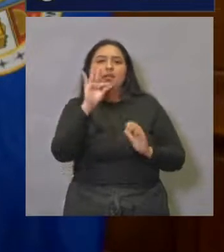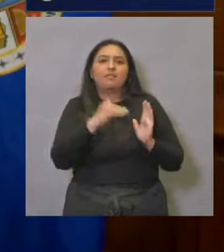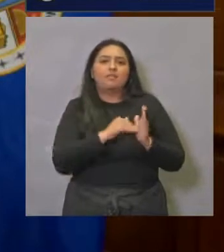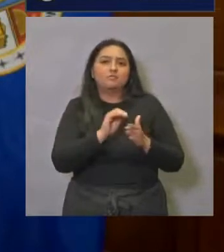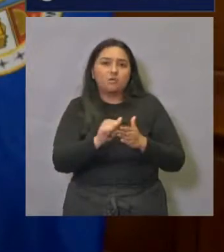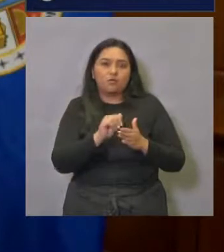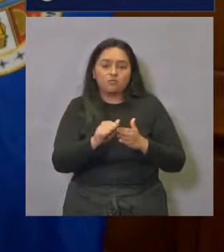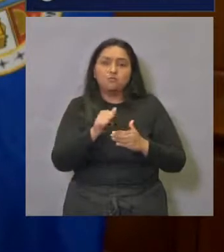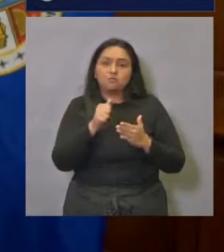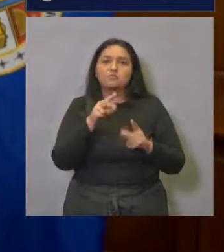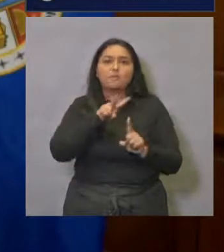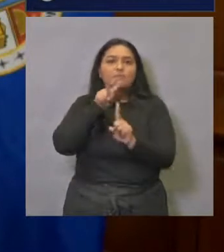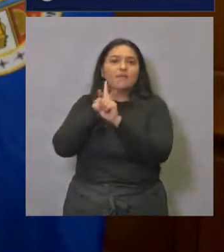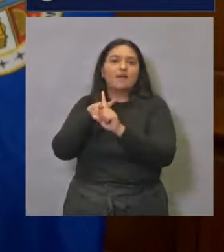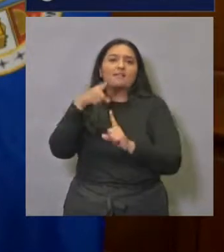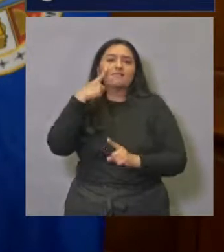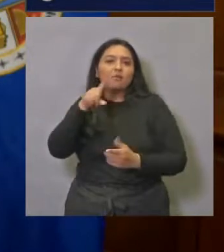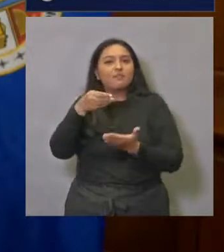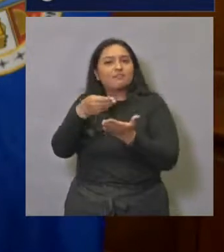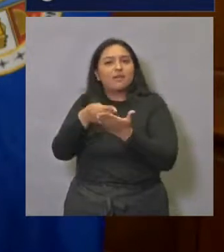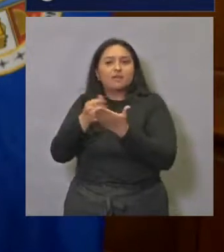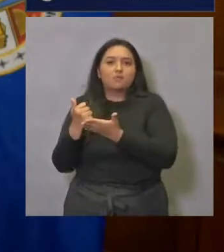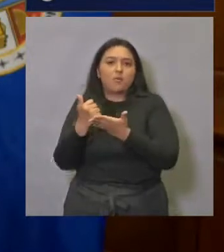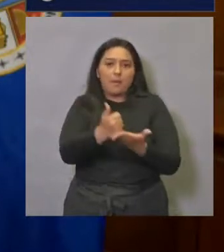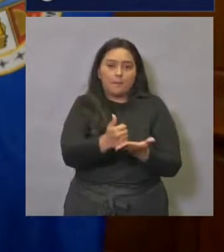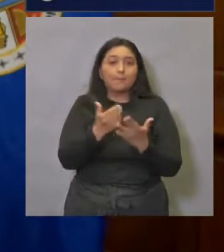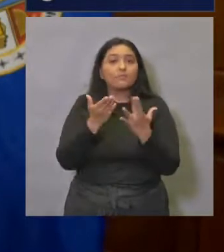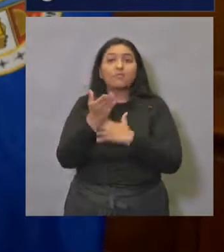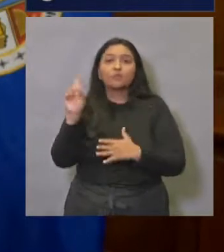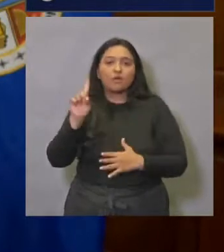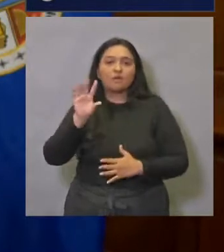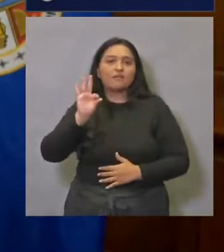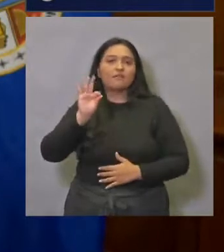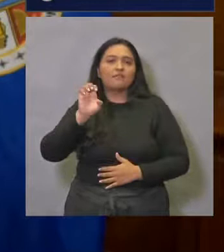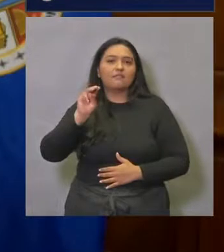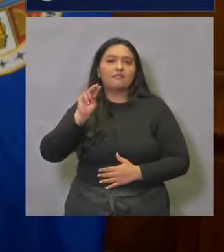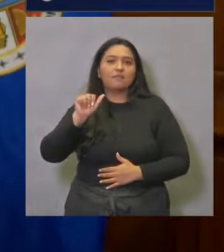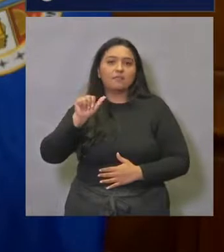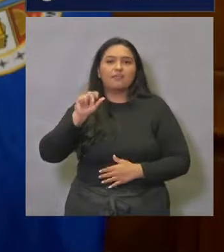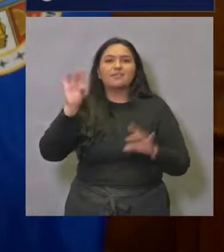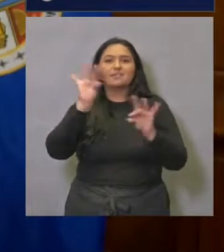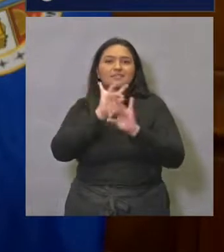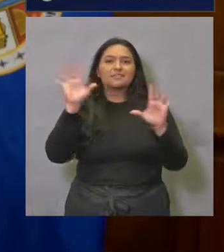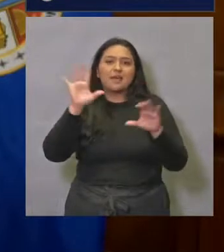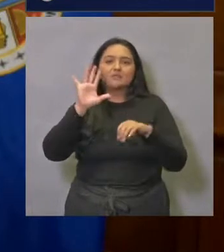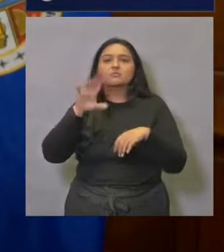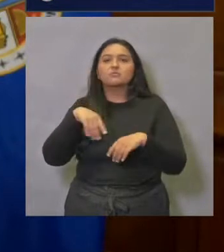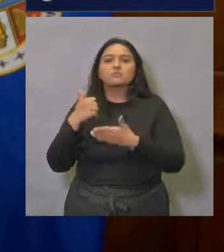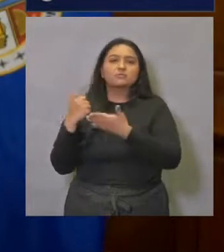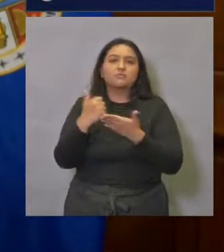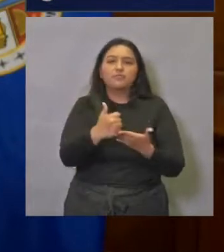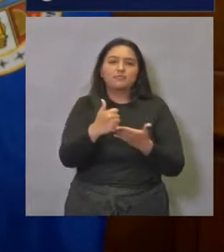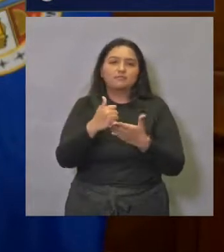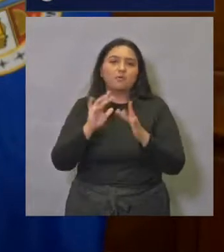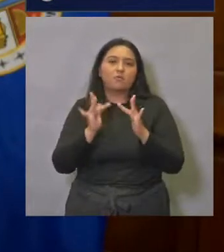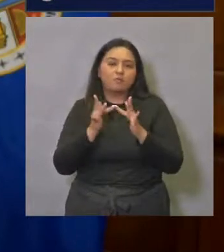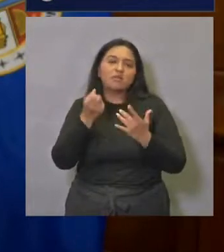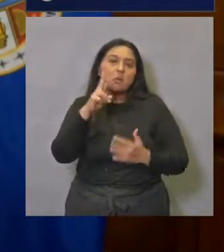can apply for this financial relief through FEMA Disaster Relief website or call simply